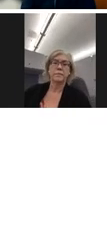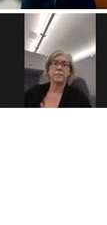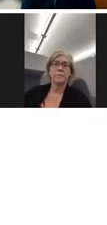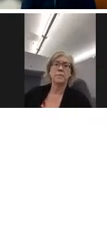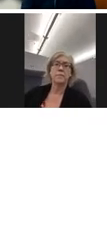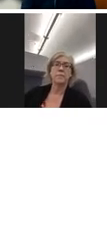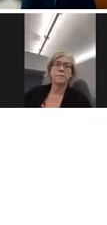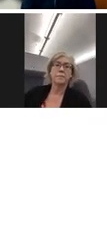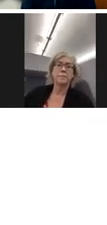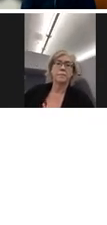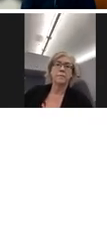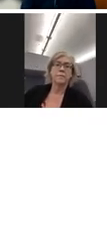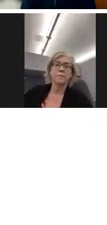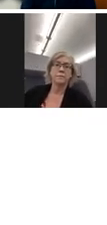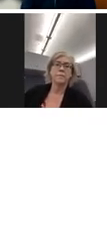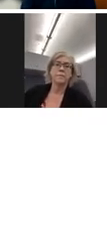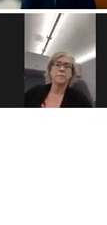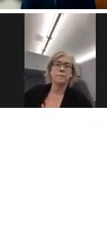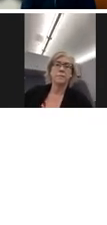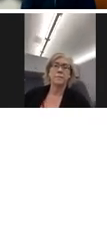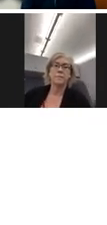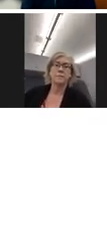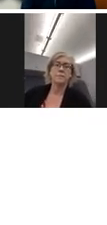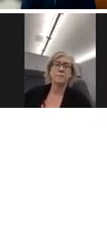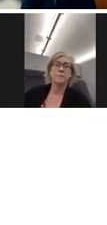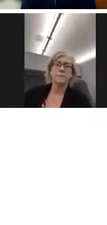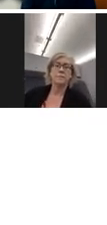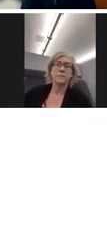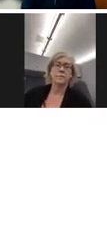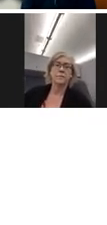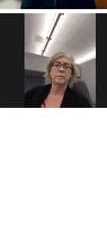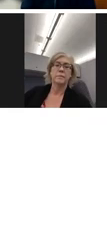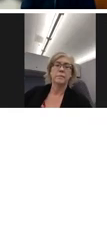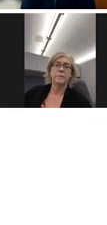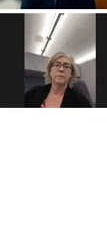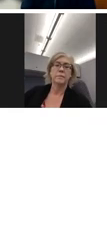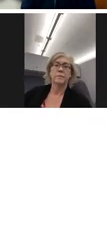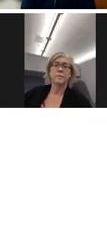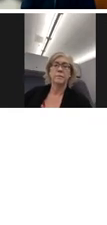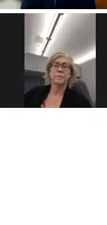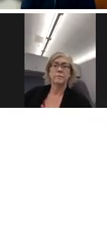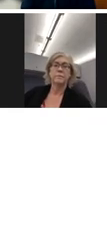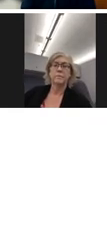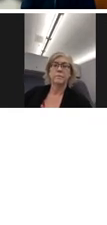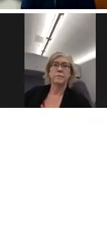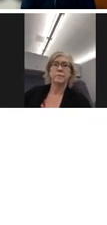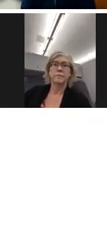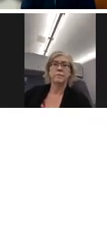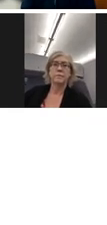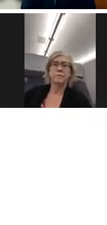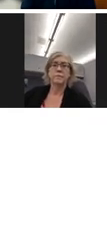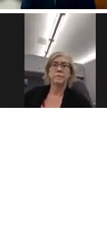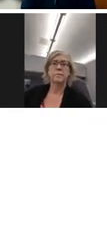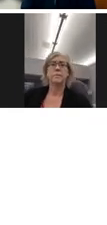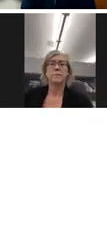in 2022. Also, there's another building on O Street. It is the Department of General